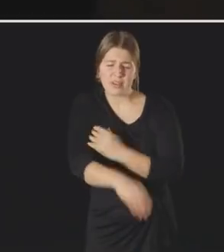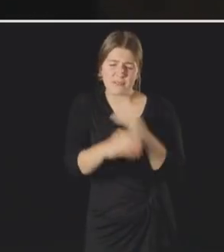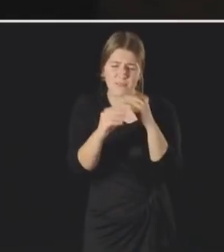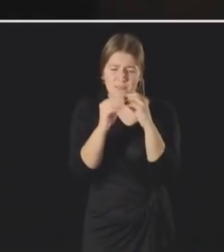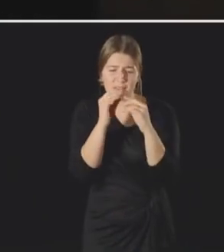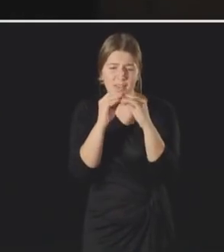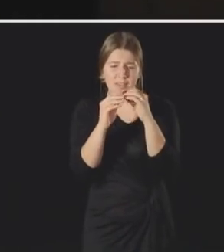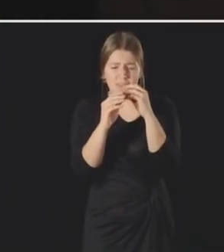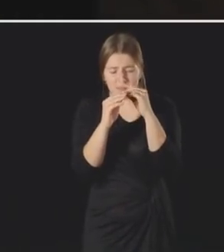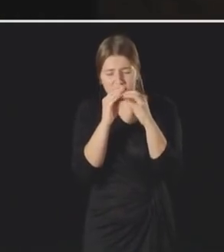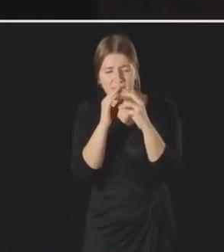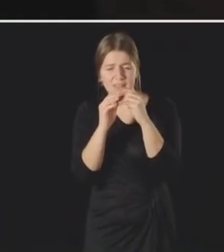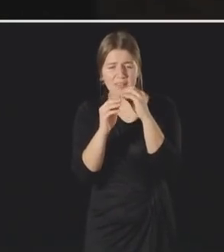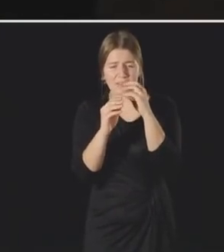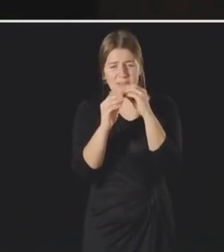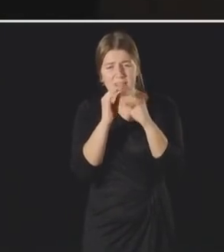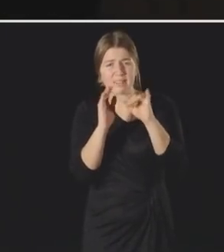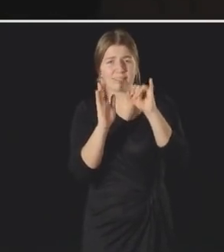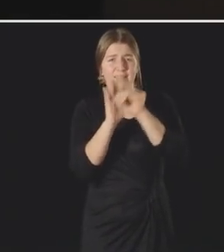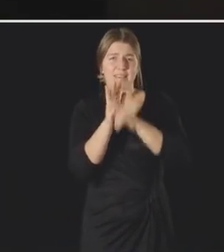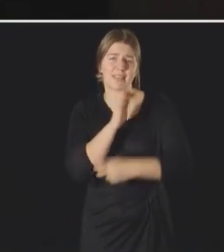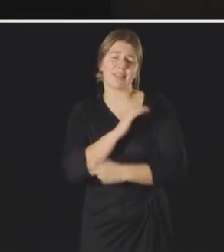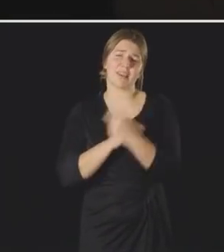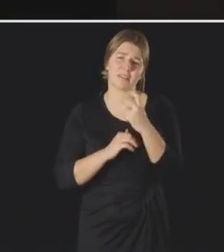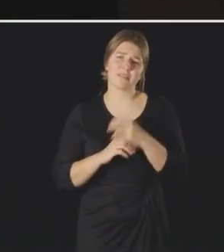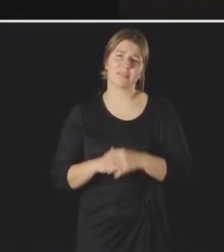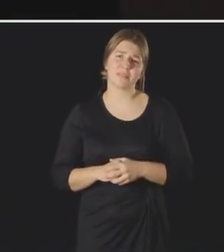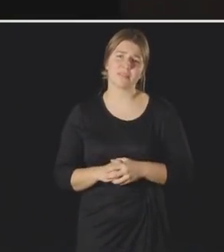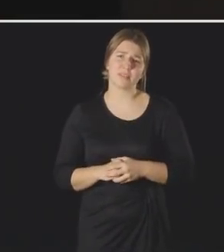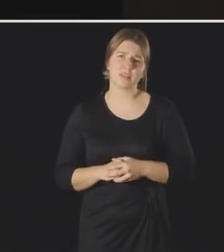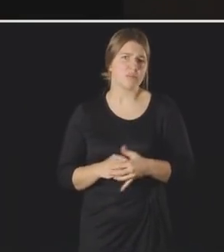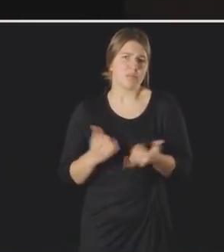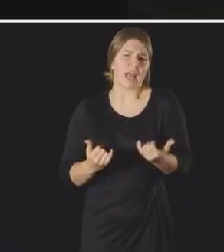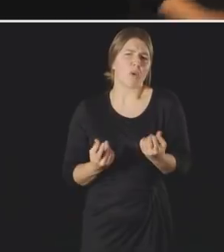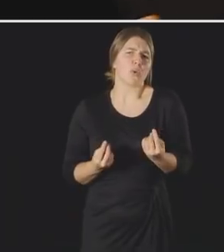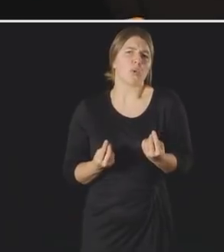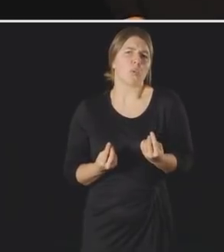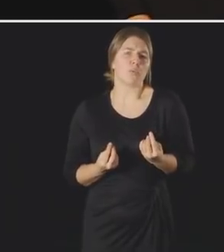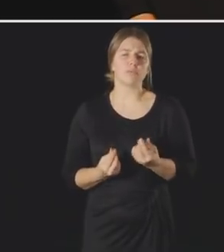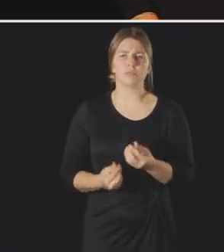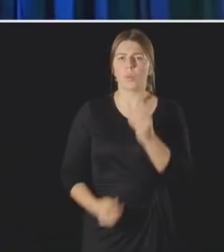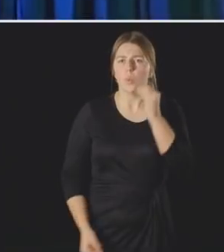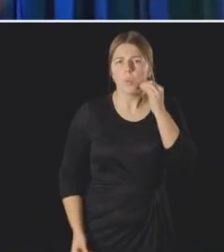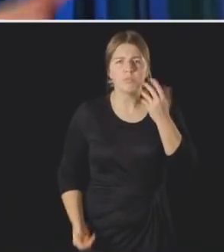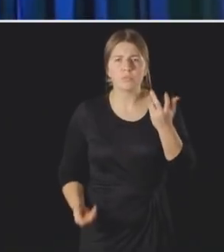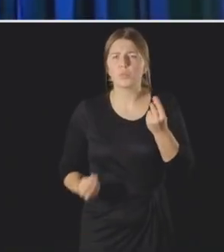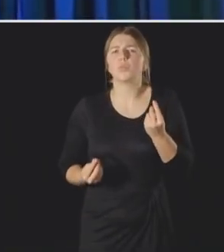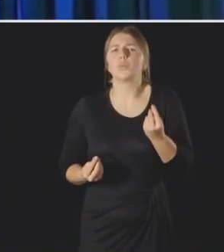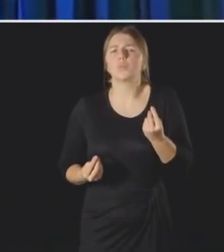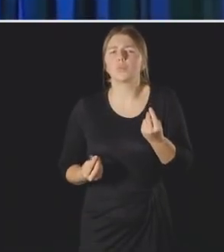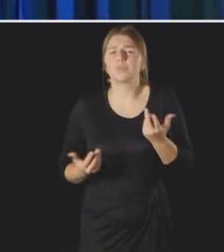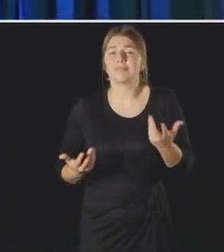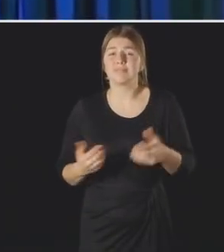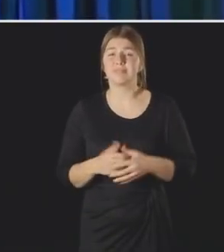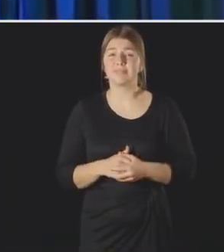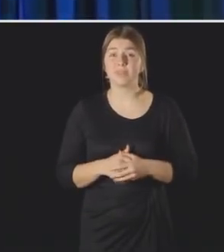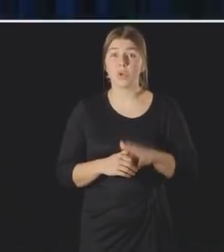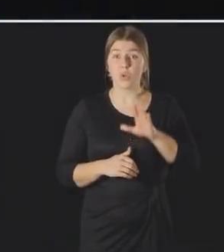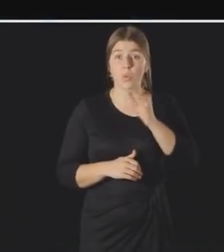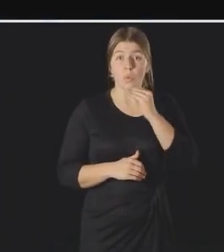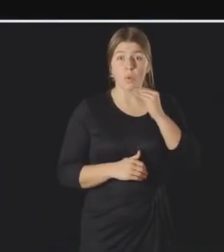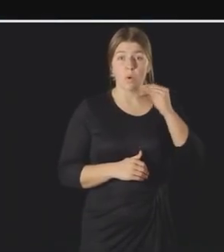What can we do now at home? Weak wireless connections and passwords are often easy targets to